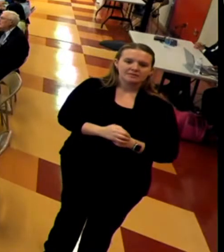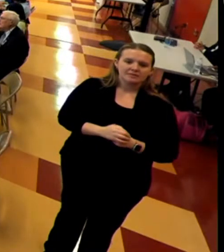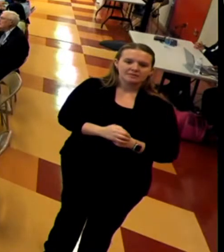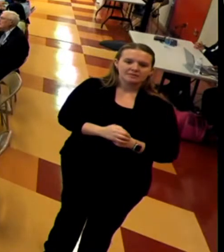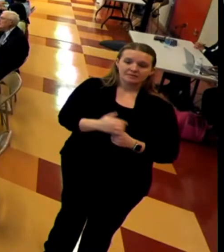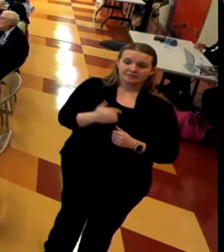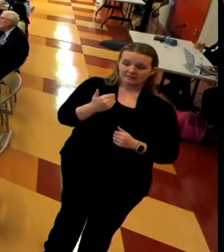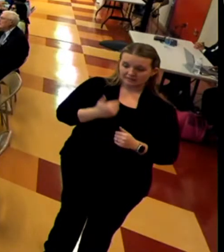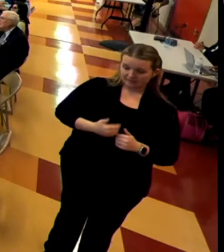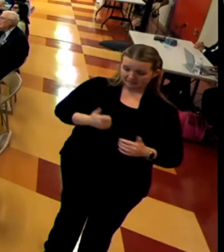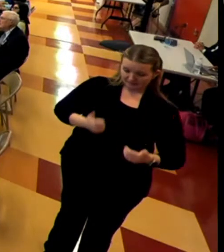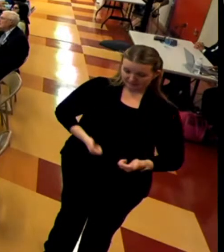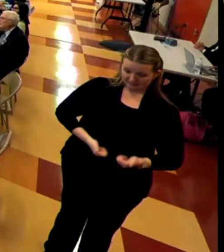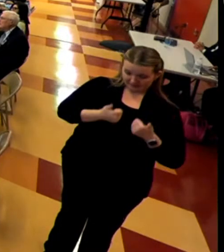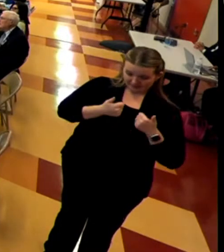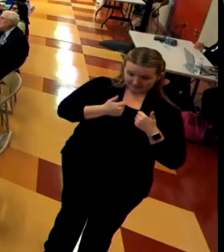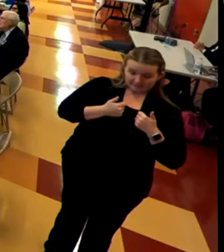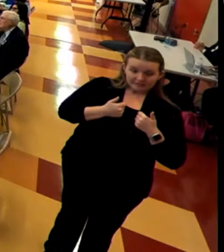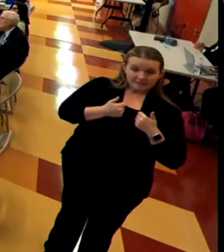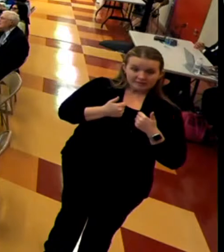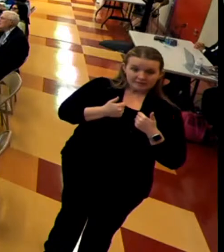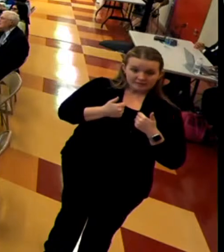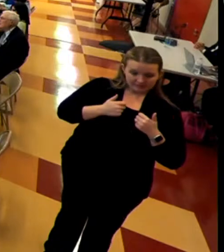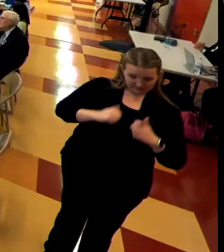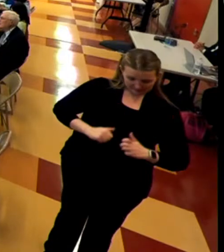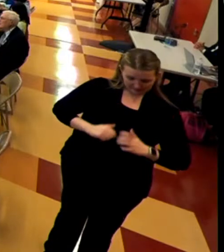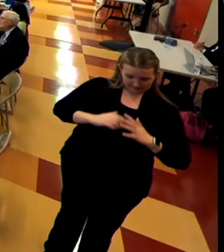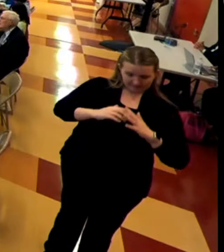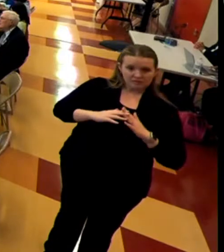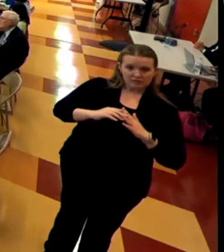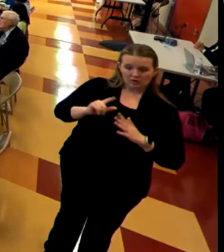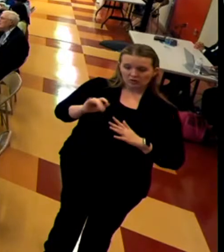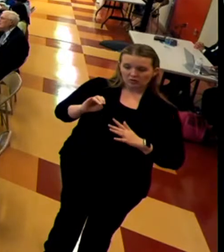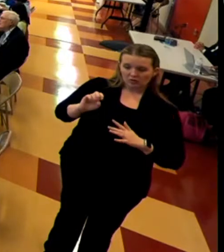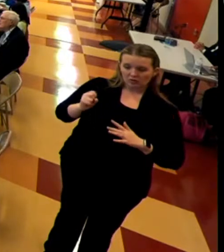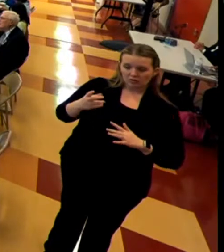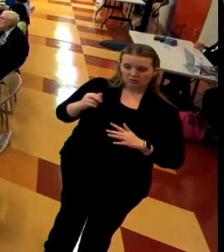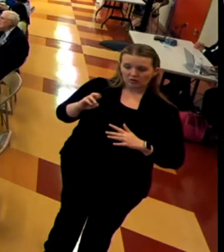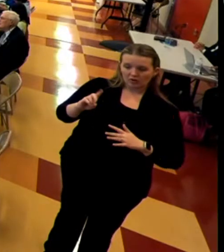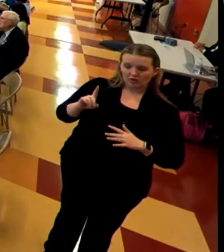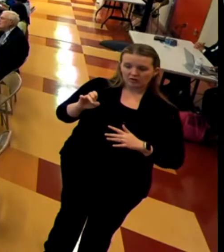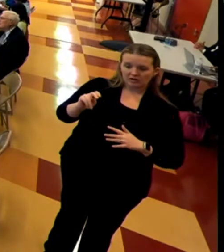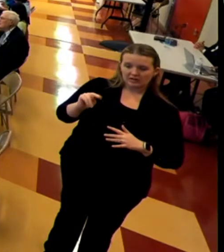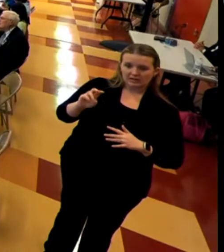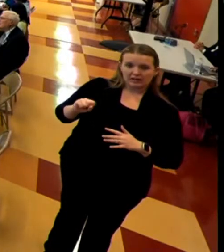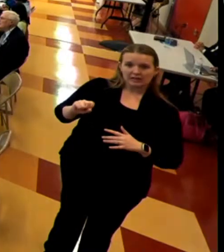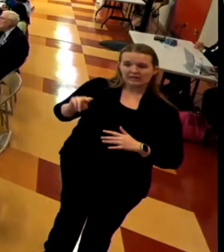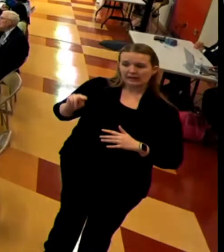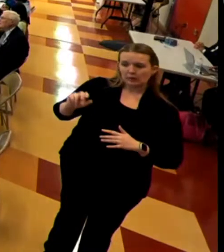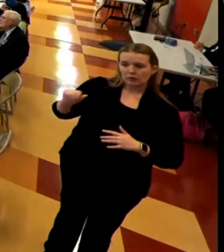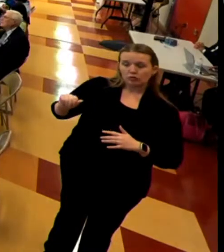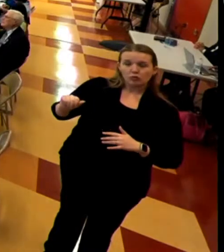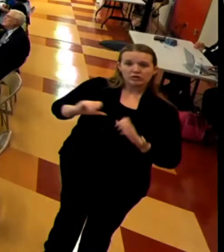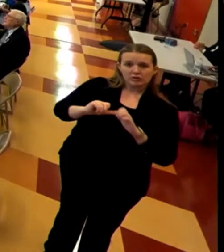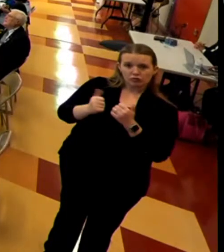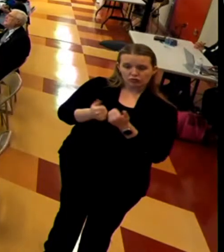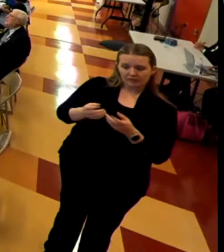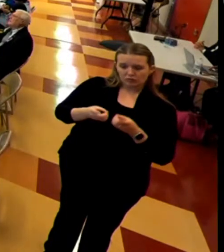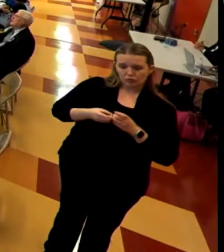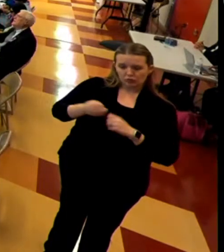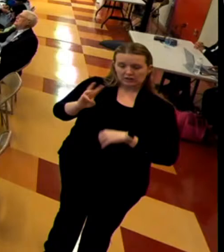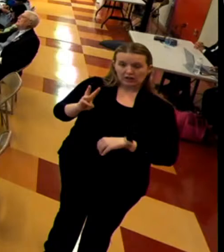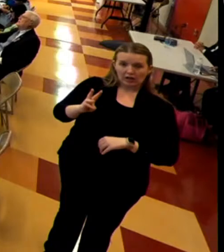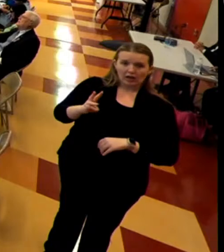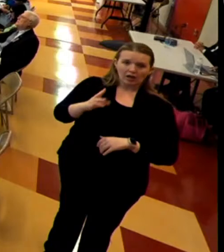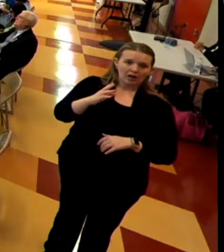I am a resident and one of the founding members of Los Jardines Neighborhood Association in District 6. I know